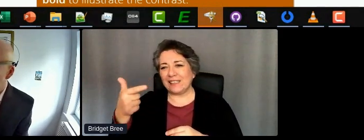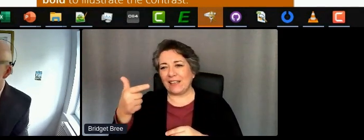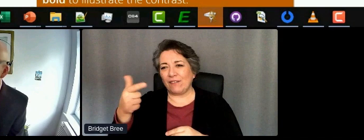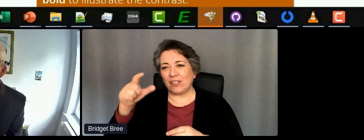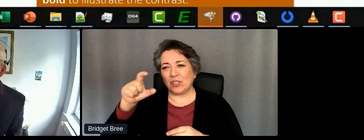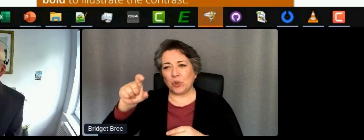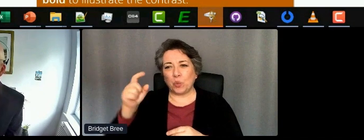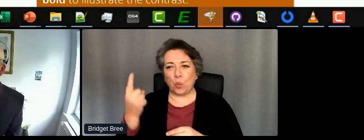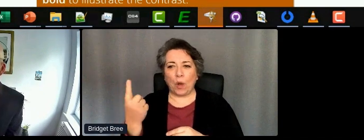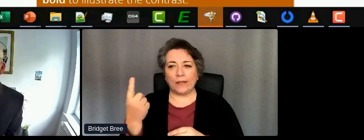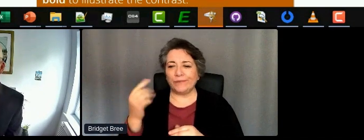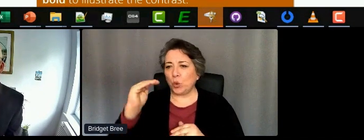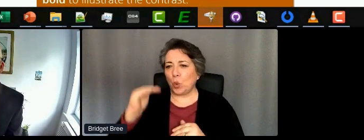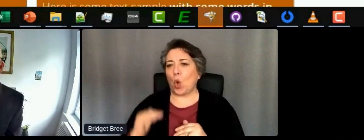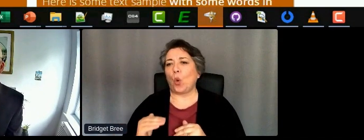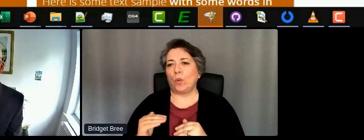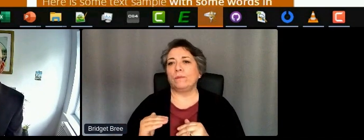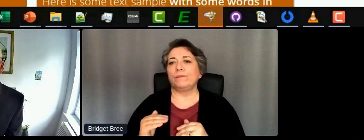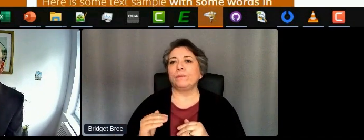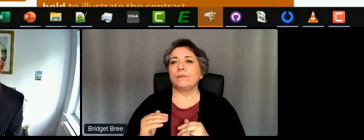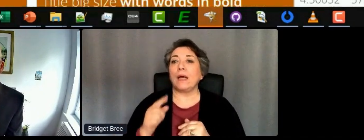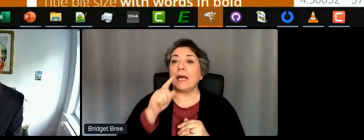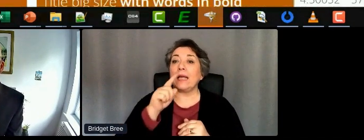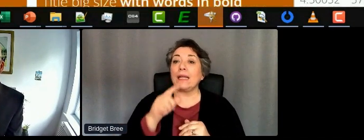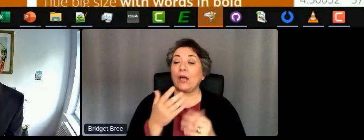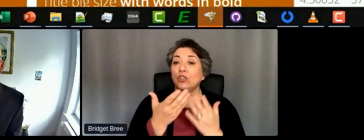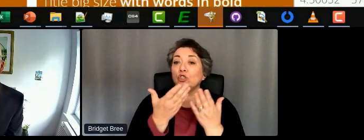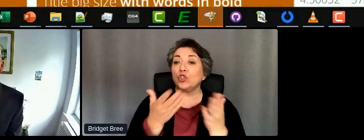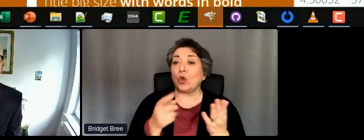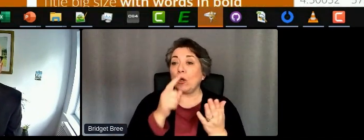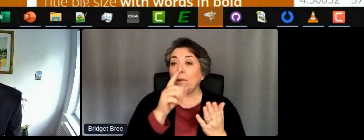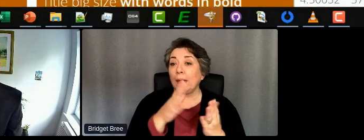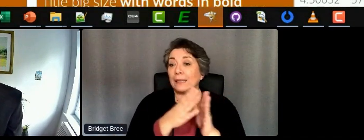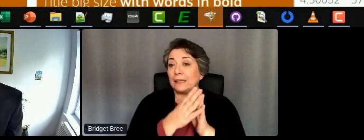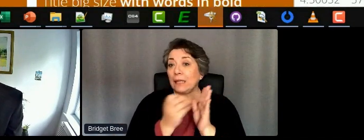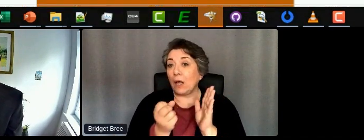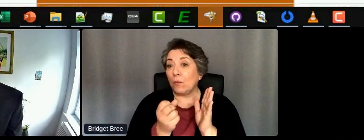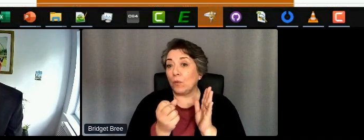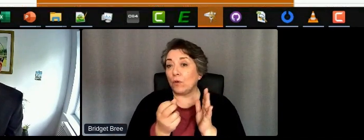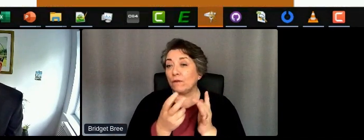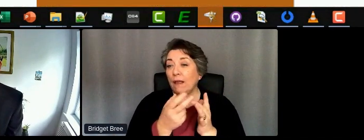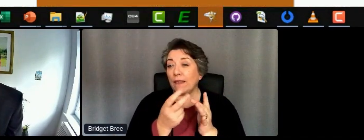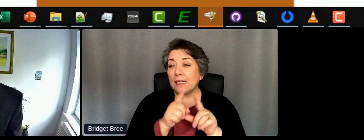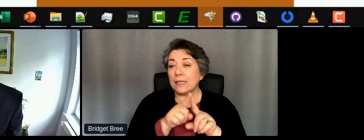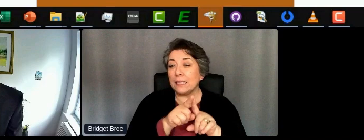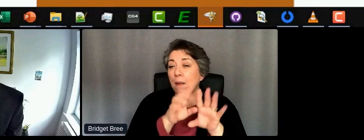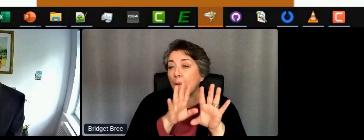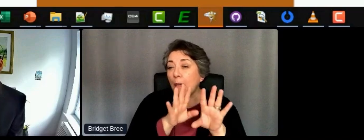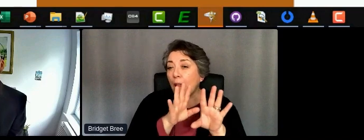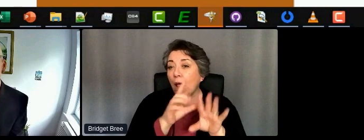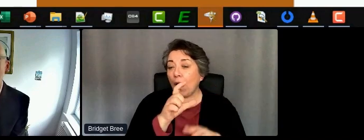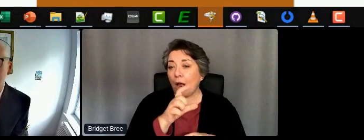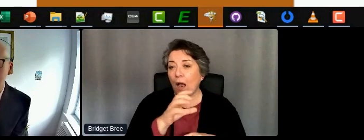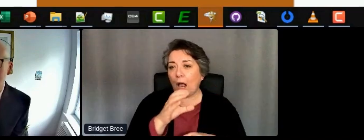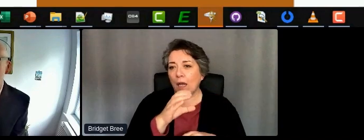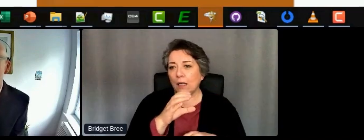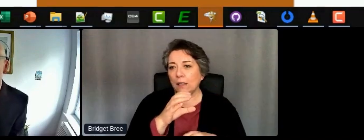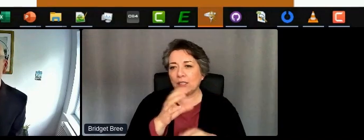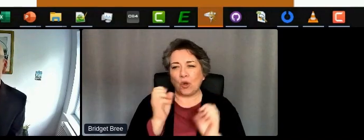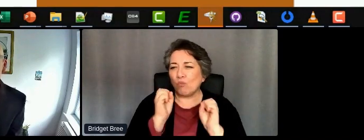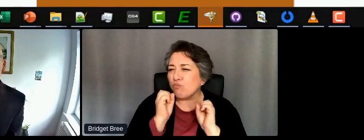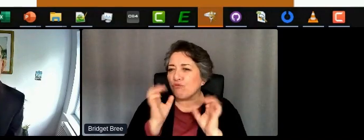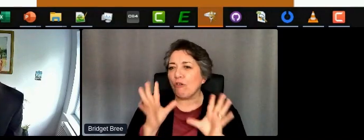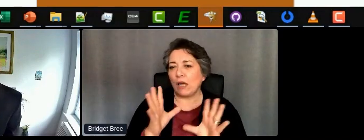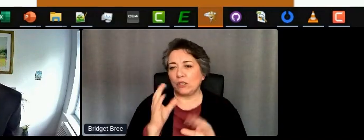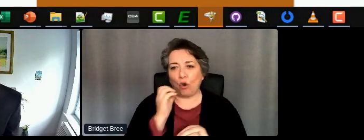too low. And it's showing me below a number of similar colors, maybe not quite as bright and orange as